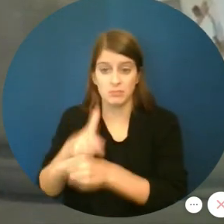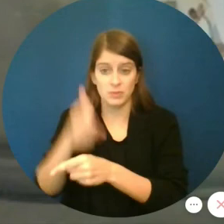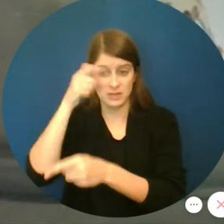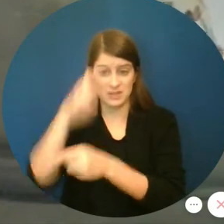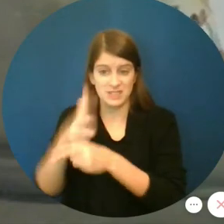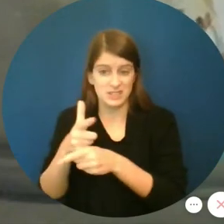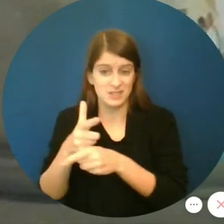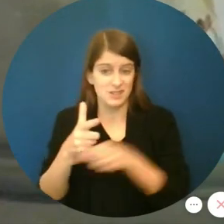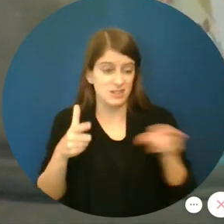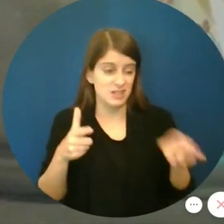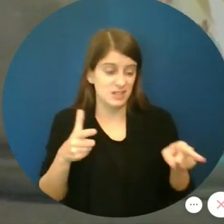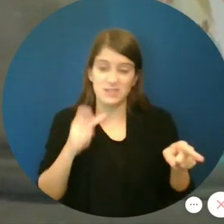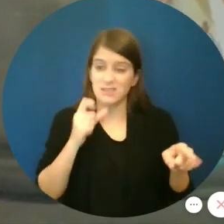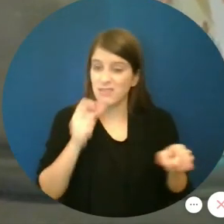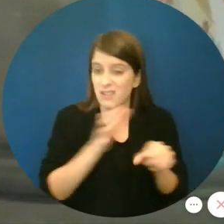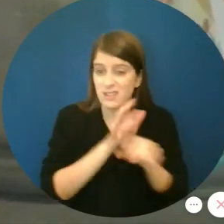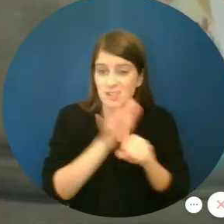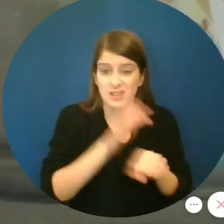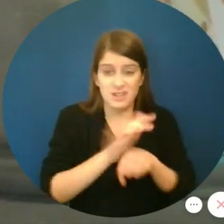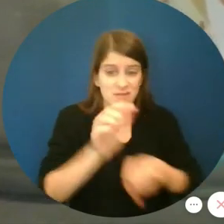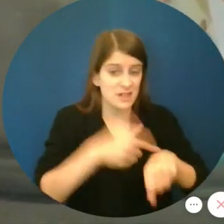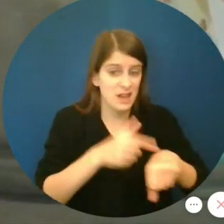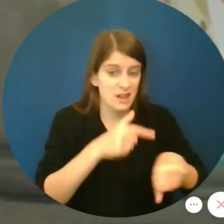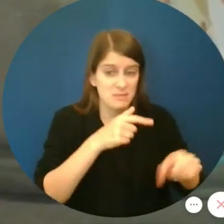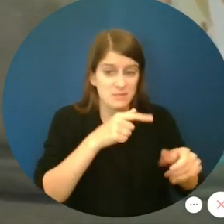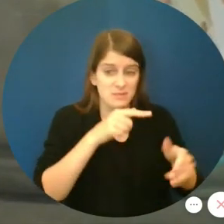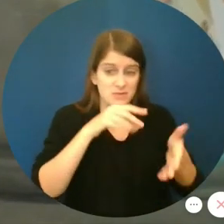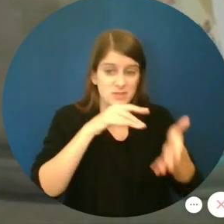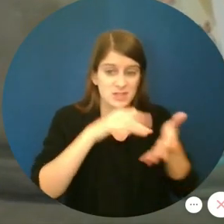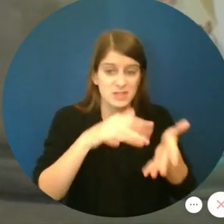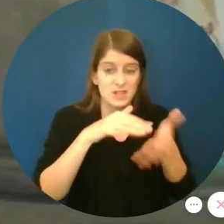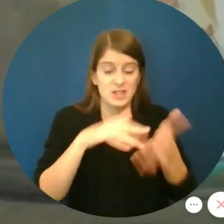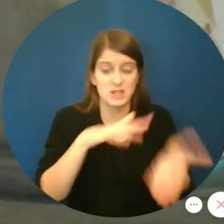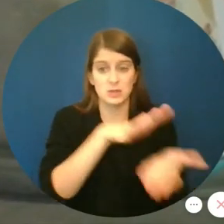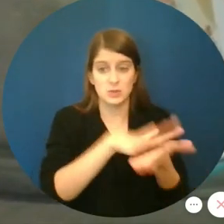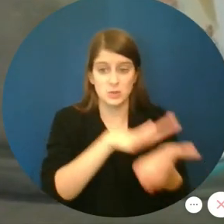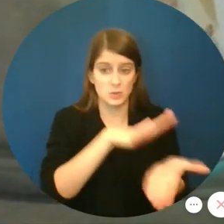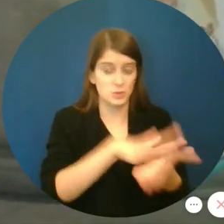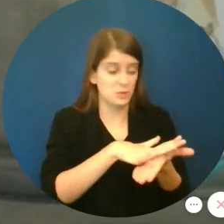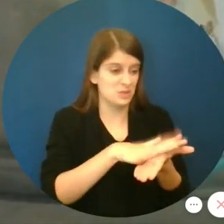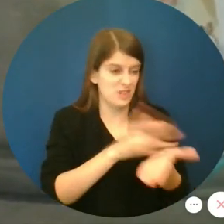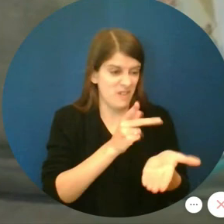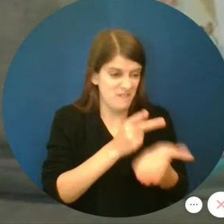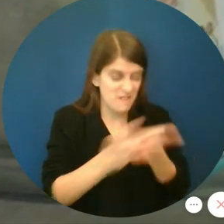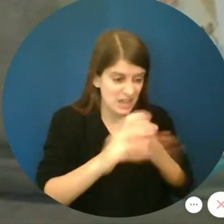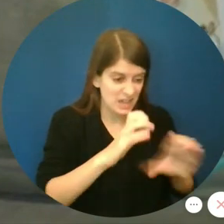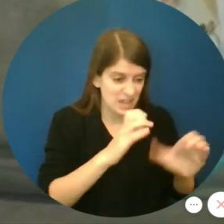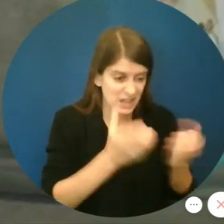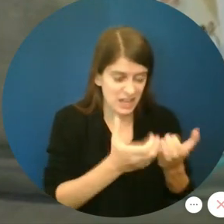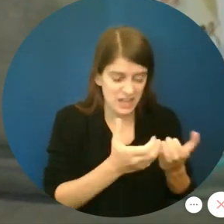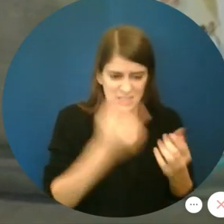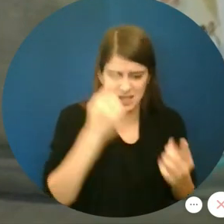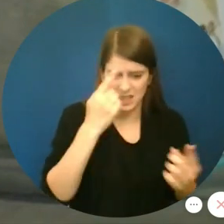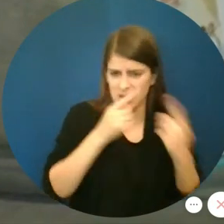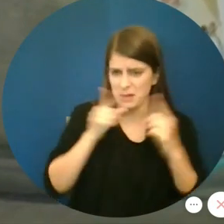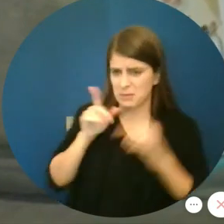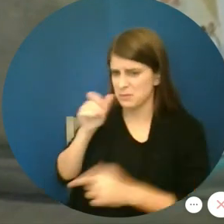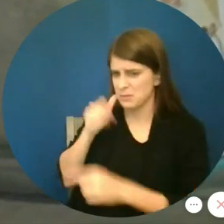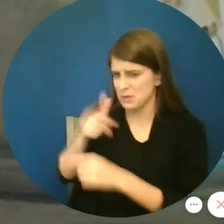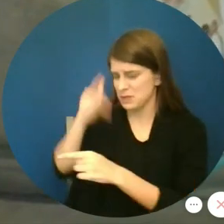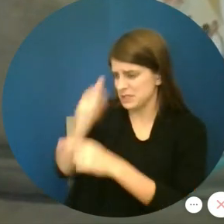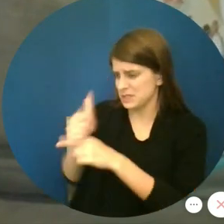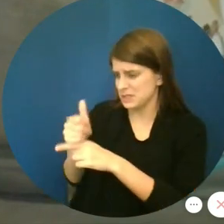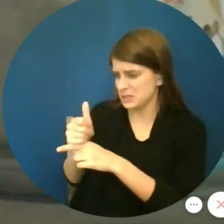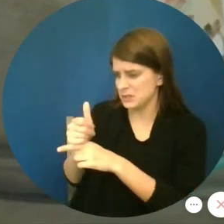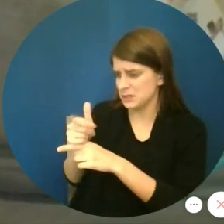study, Ernest failed a class. He thought of his family and how they depended on him. He thought of his mother's hard work and belief